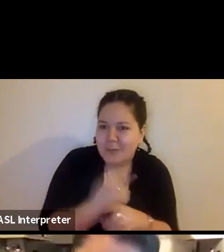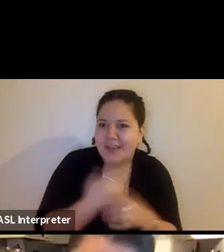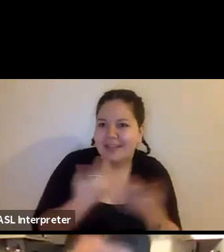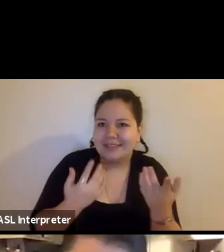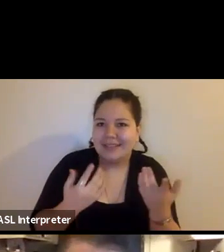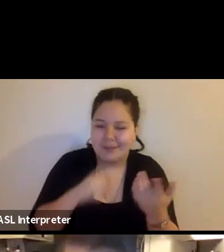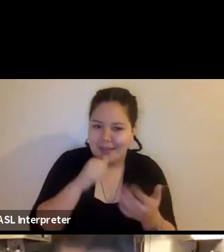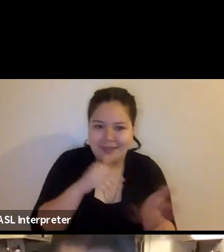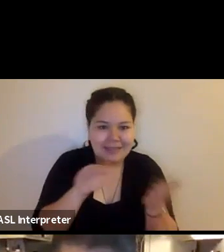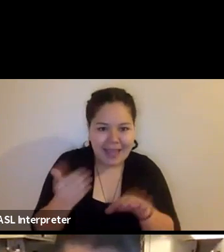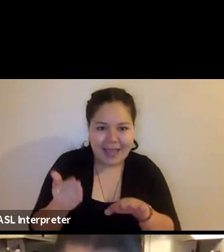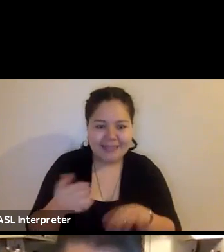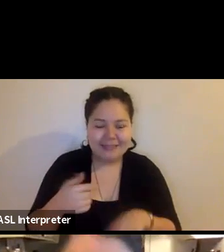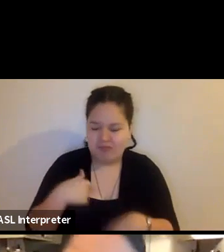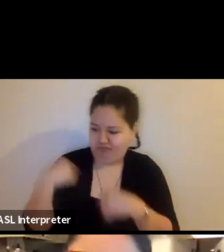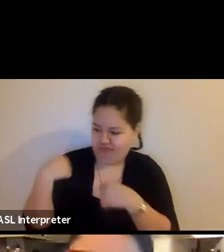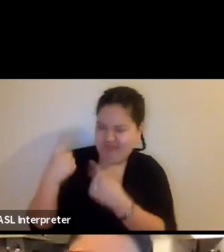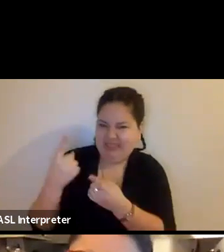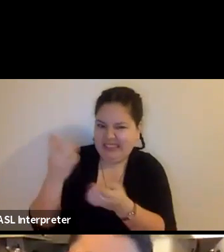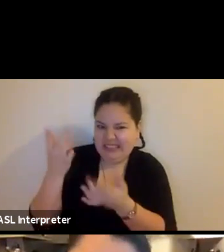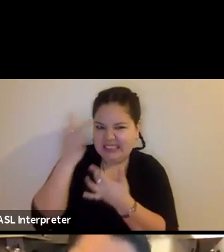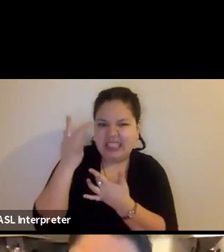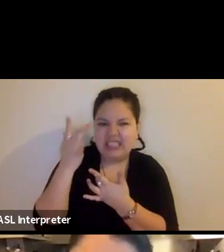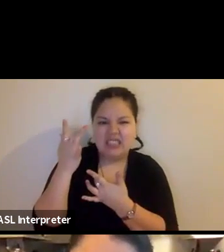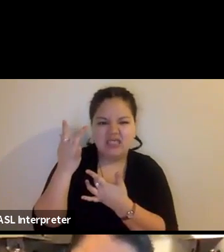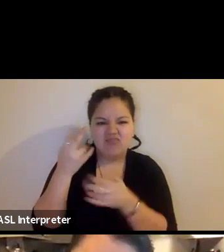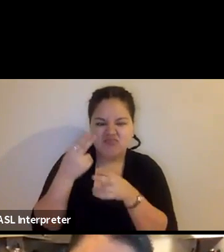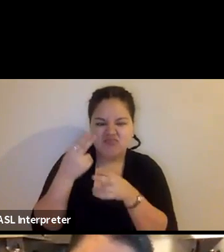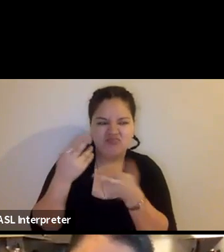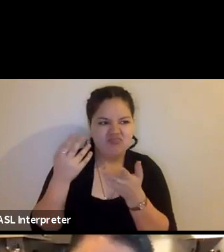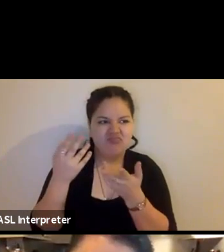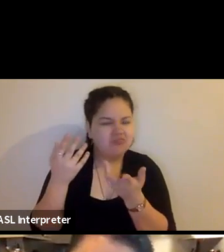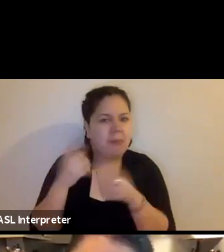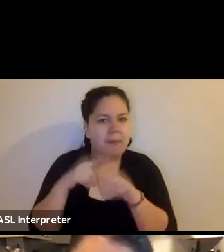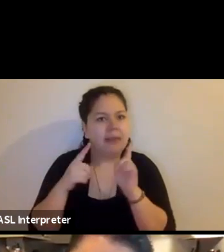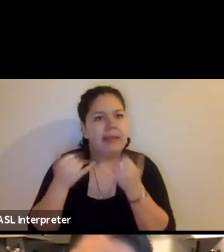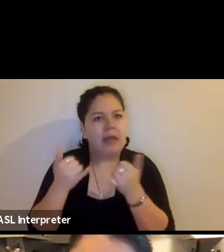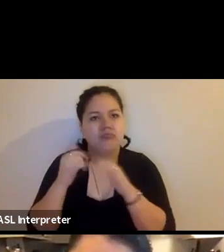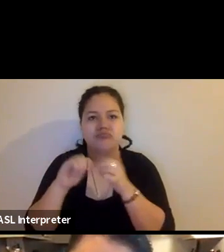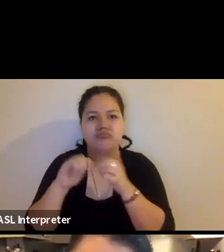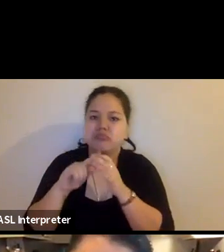Anyway, I've been ill for a while, but coming out of it,